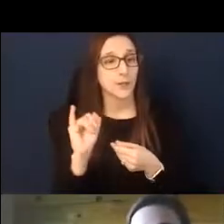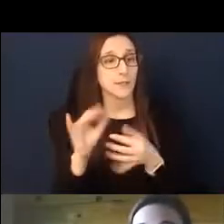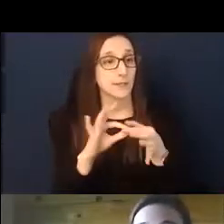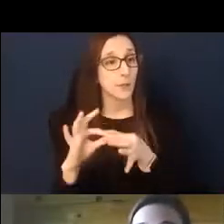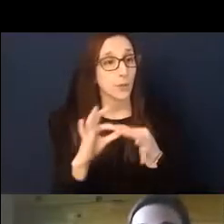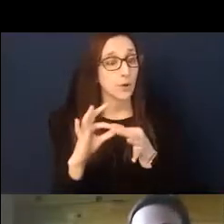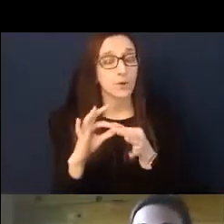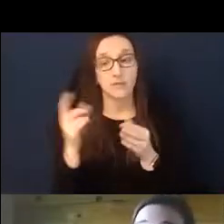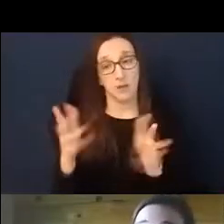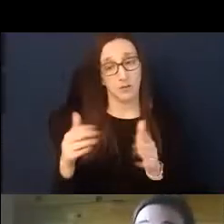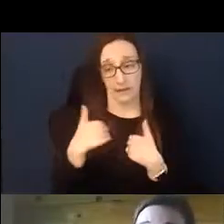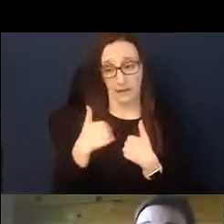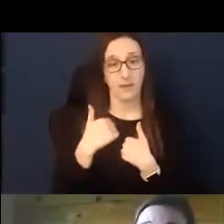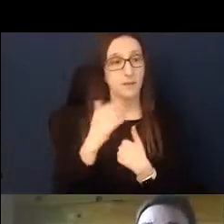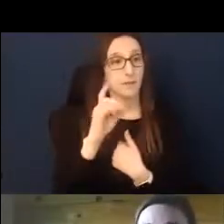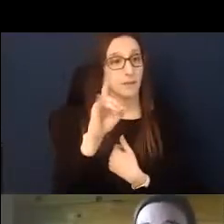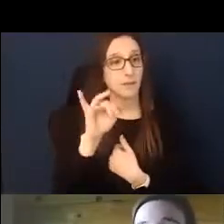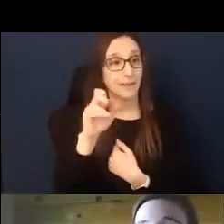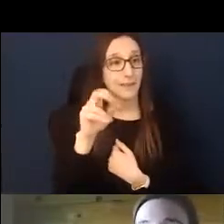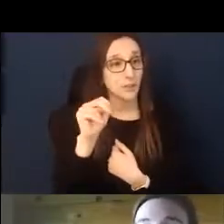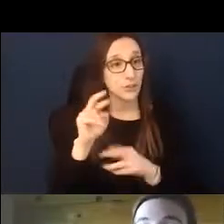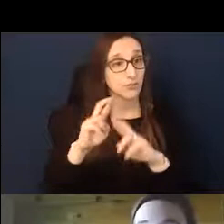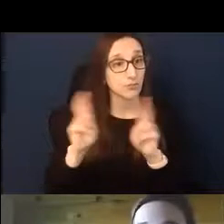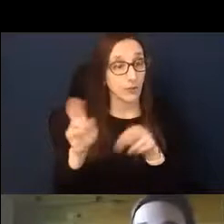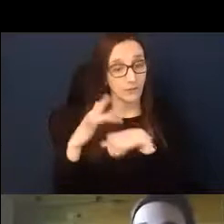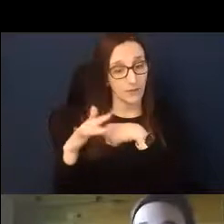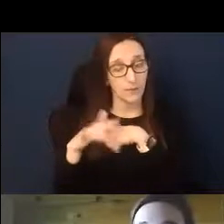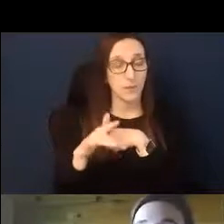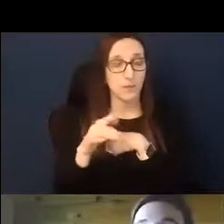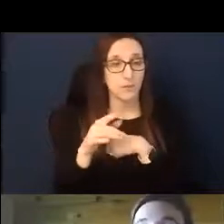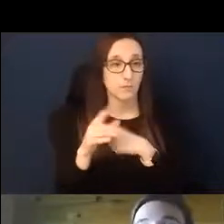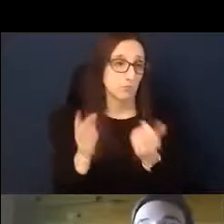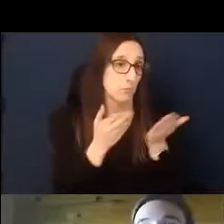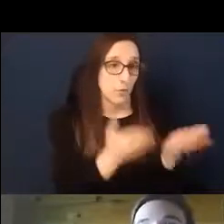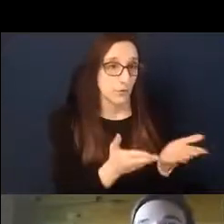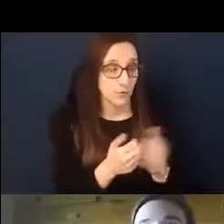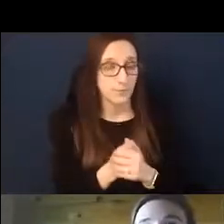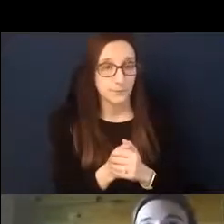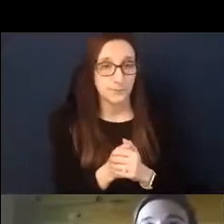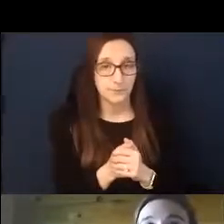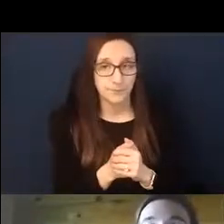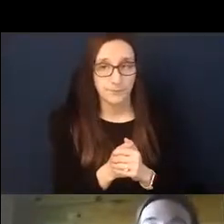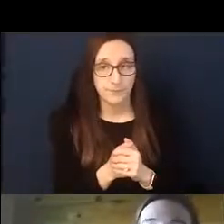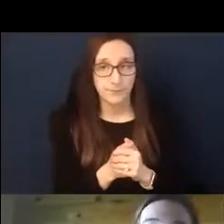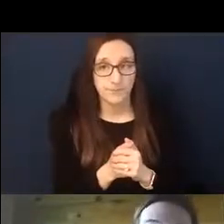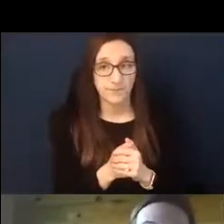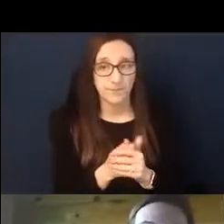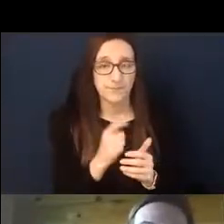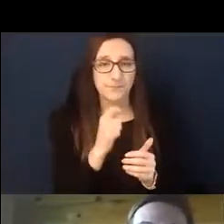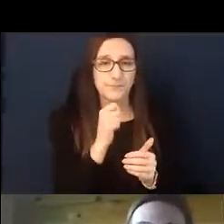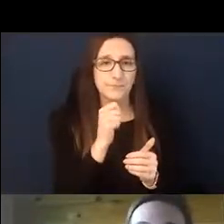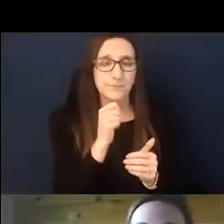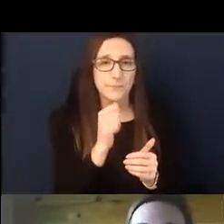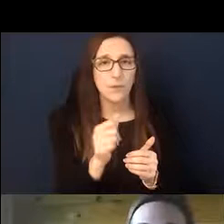they already have those dietitians ready for you. You just didn't know that they were there. You don't necessarily need